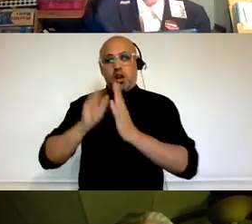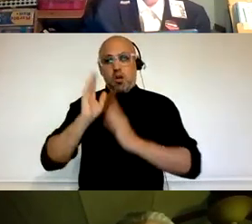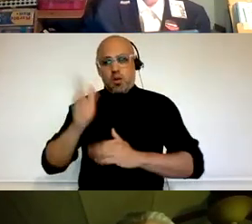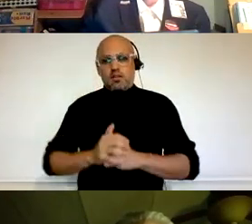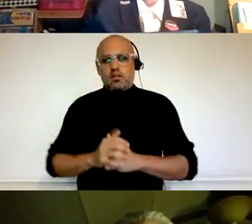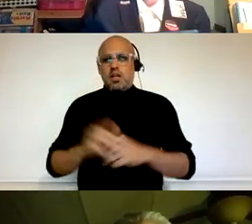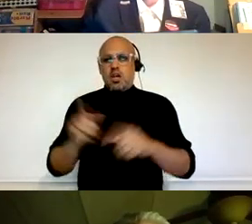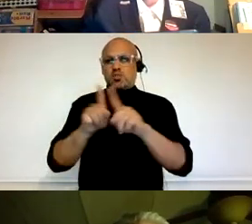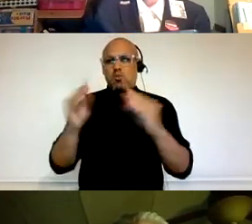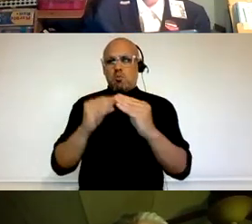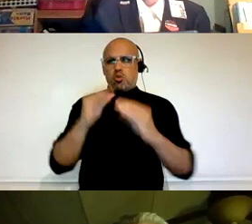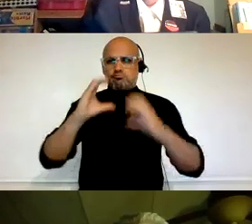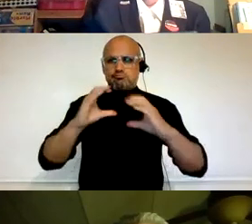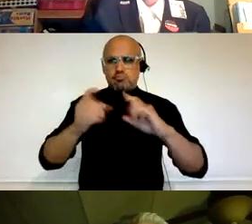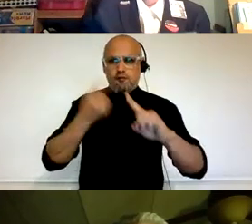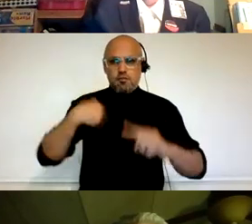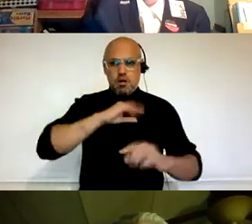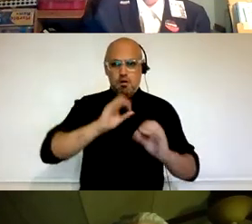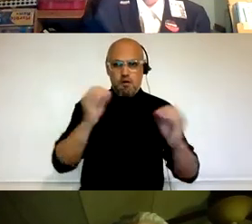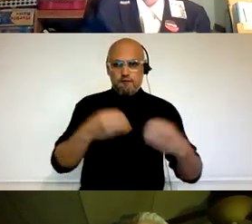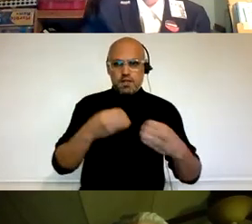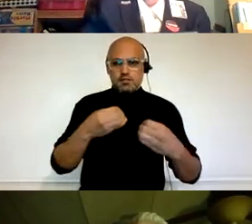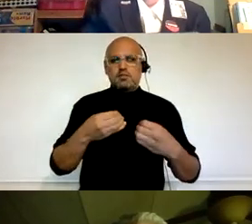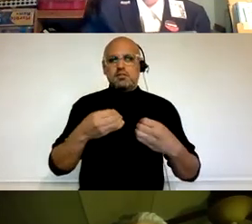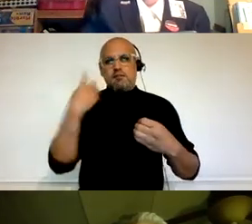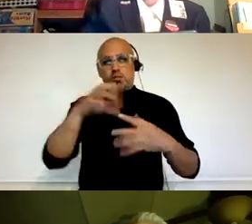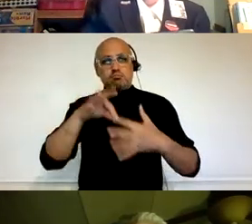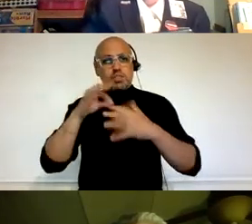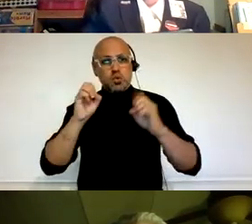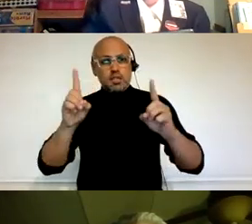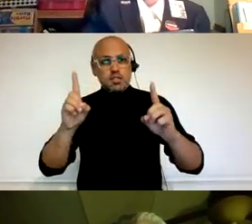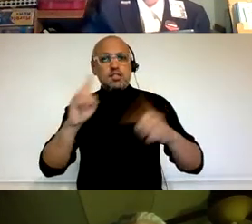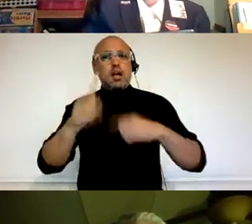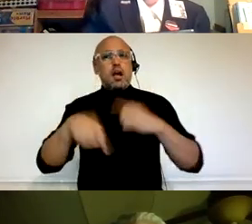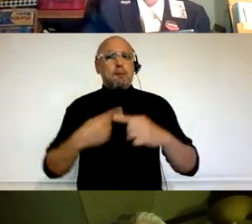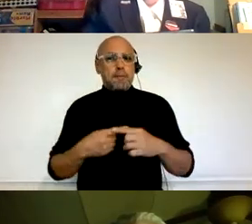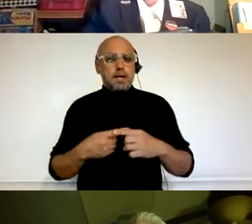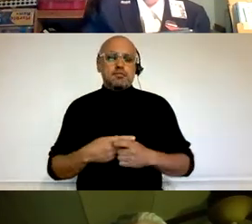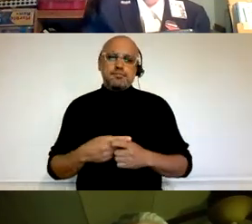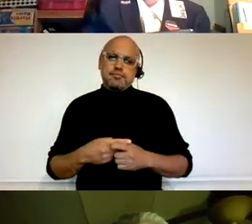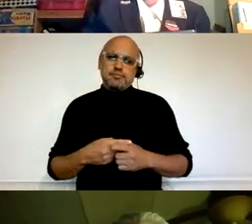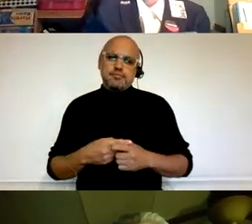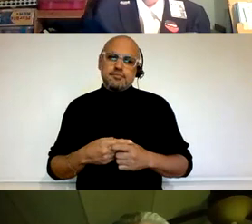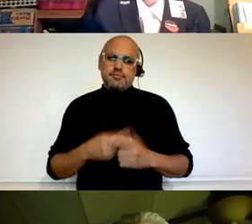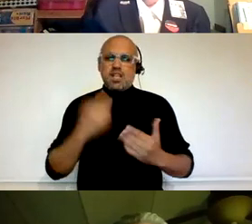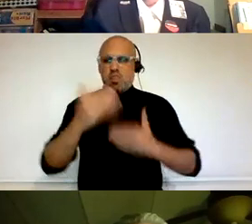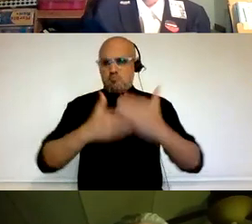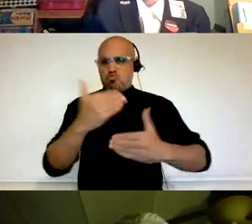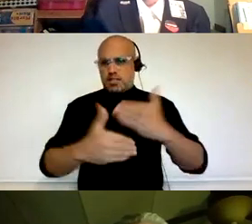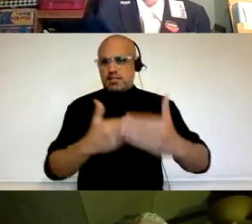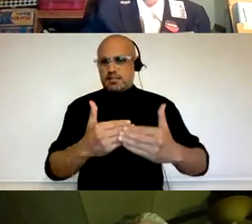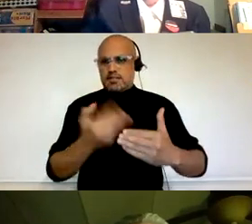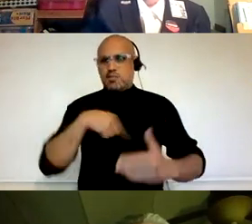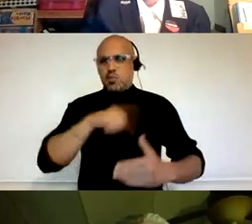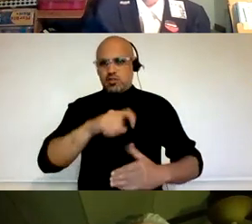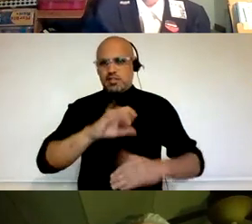more communication from our office of special education regarding the process that will need to